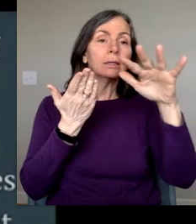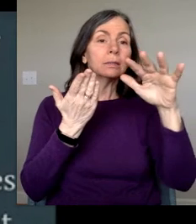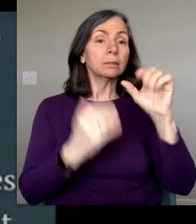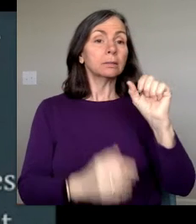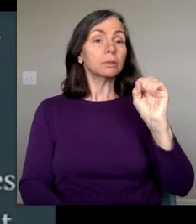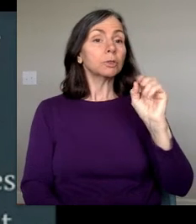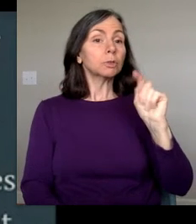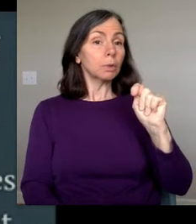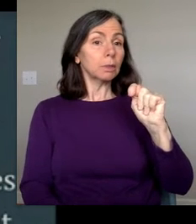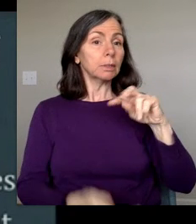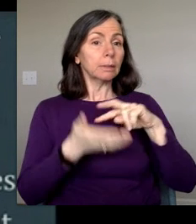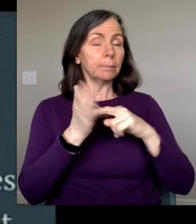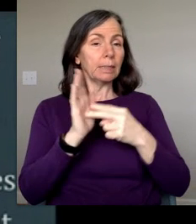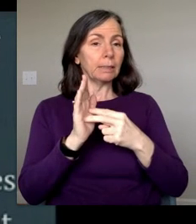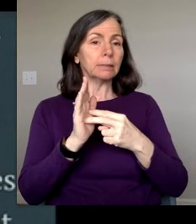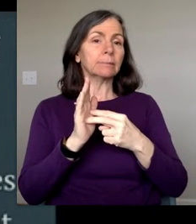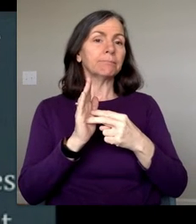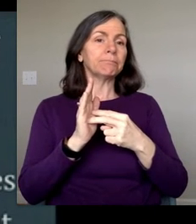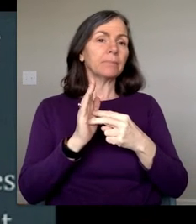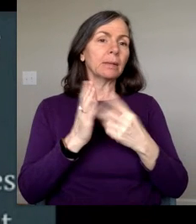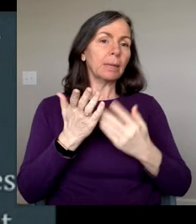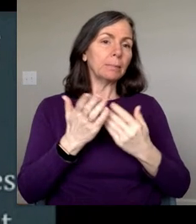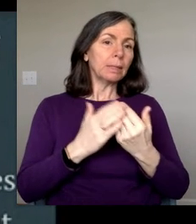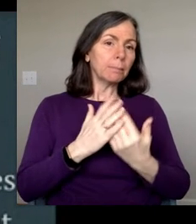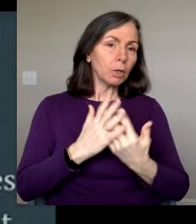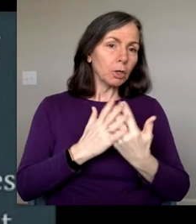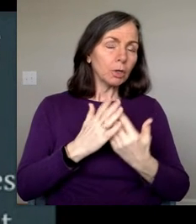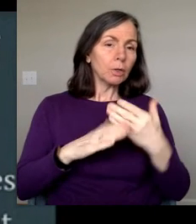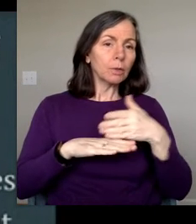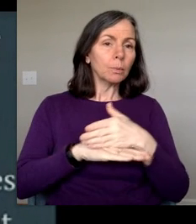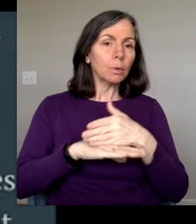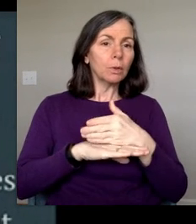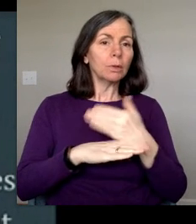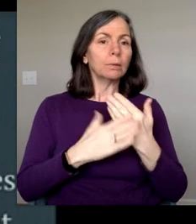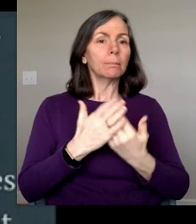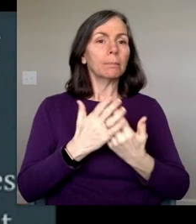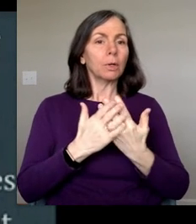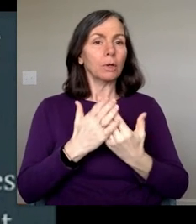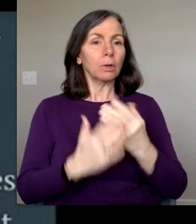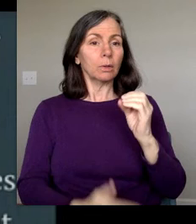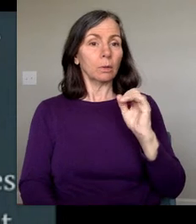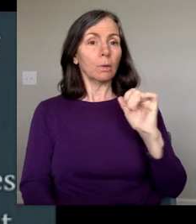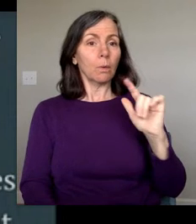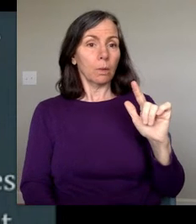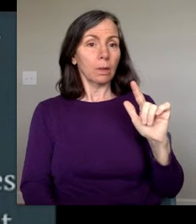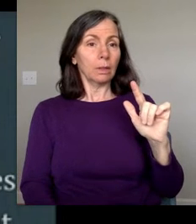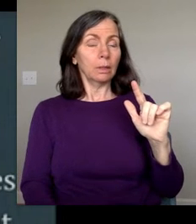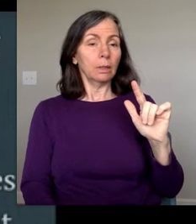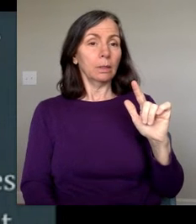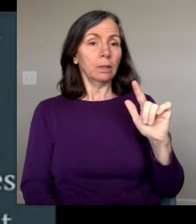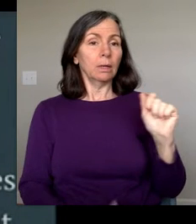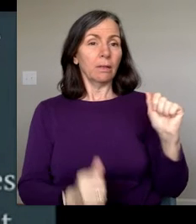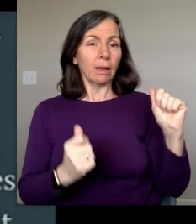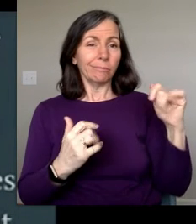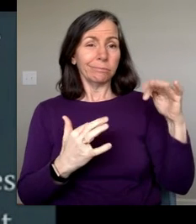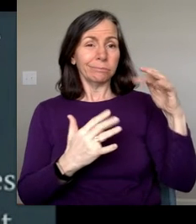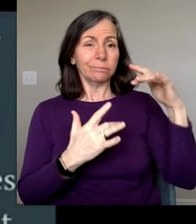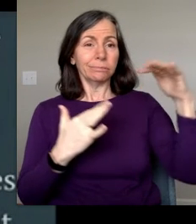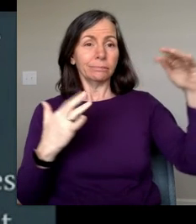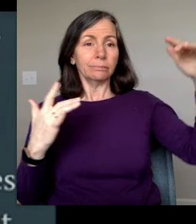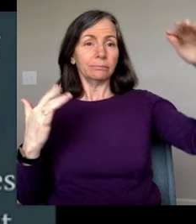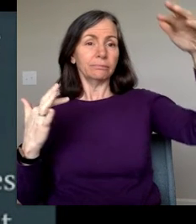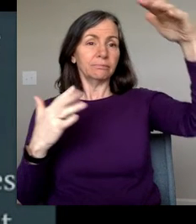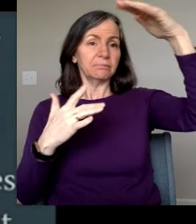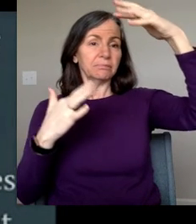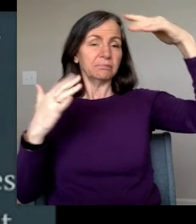burn things like wood and coal. So it was filled with just pollution,